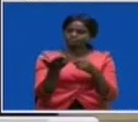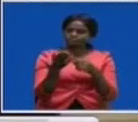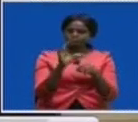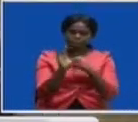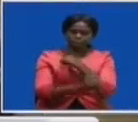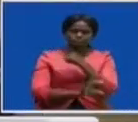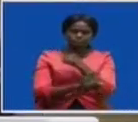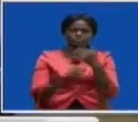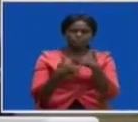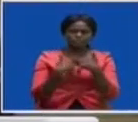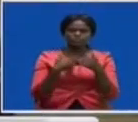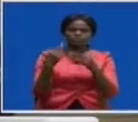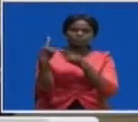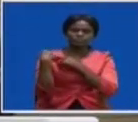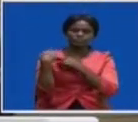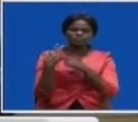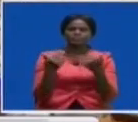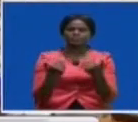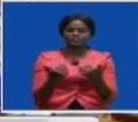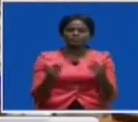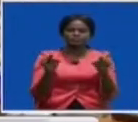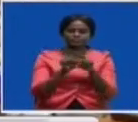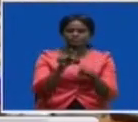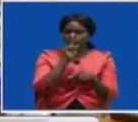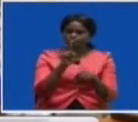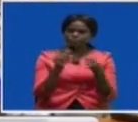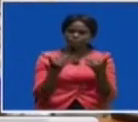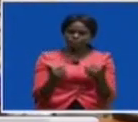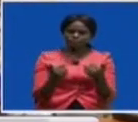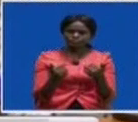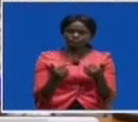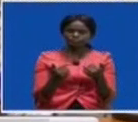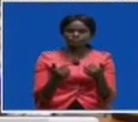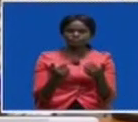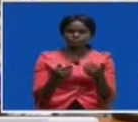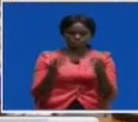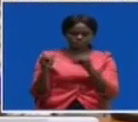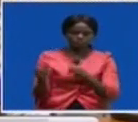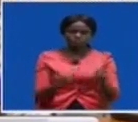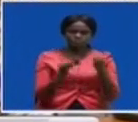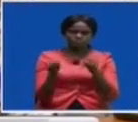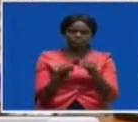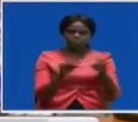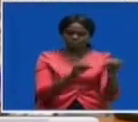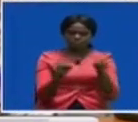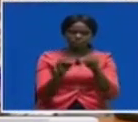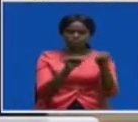to the task. And of course, with this, with the implementation of free movement of